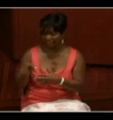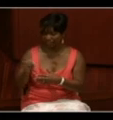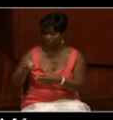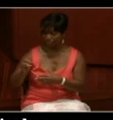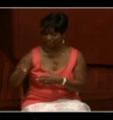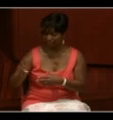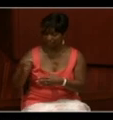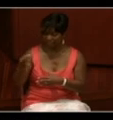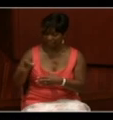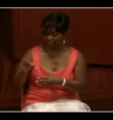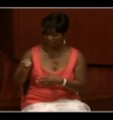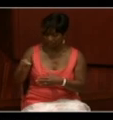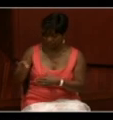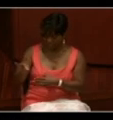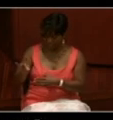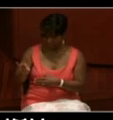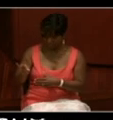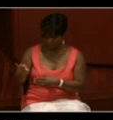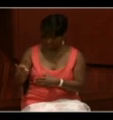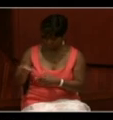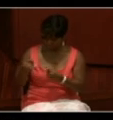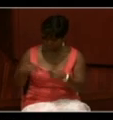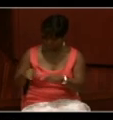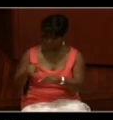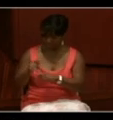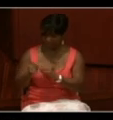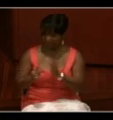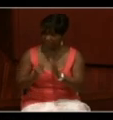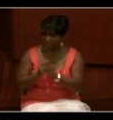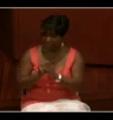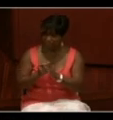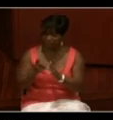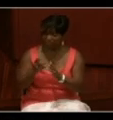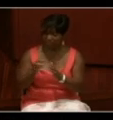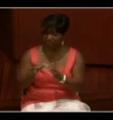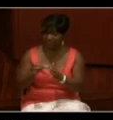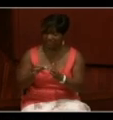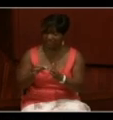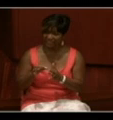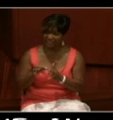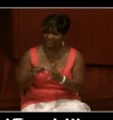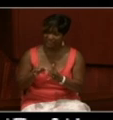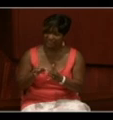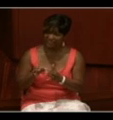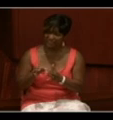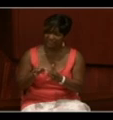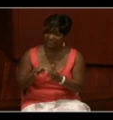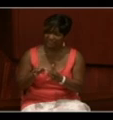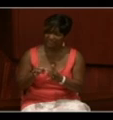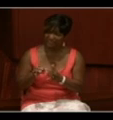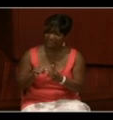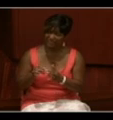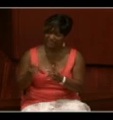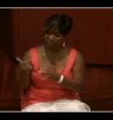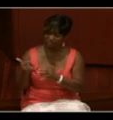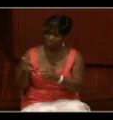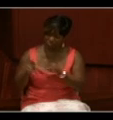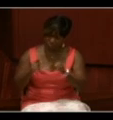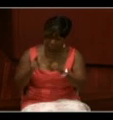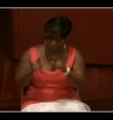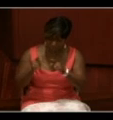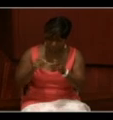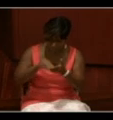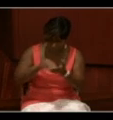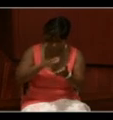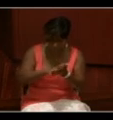1907-1908. In spite of this period of exclusion, of people being very, very closely scrutinized and